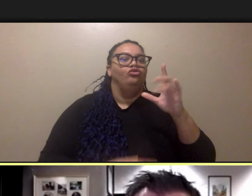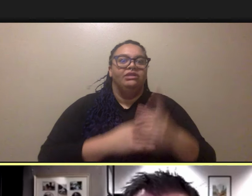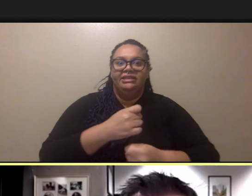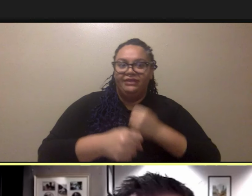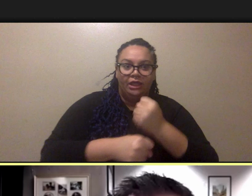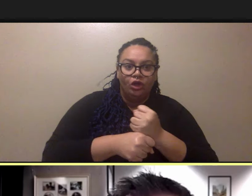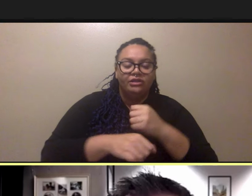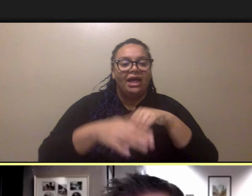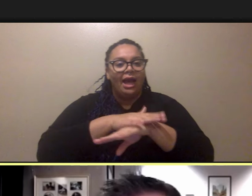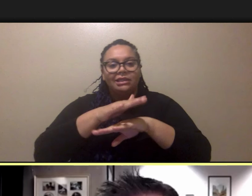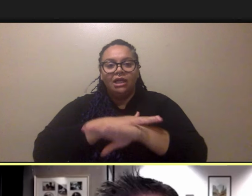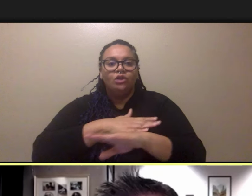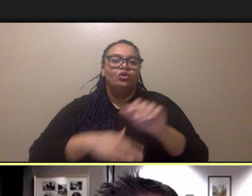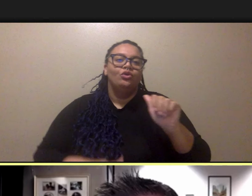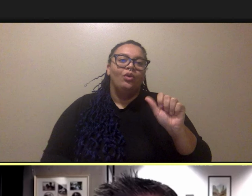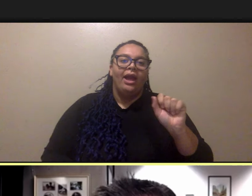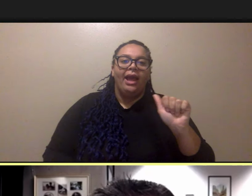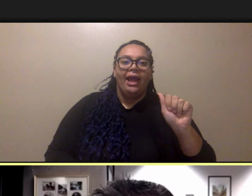the Asian markets